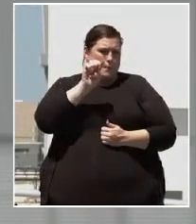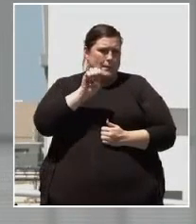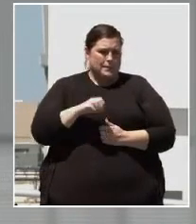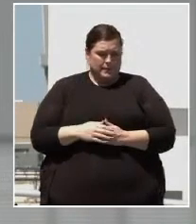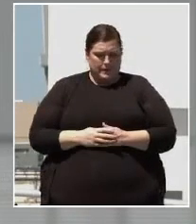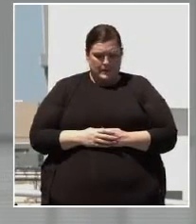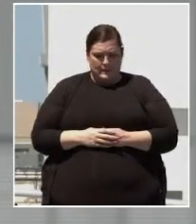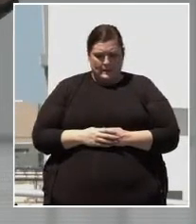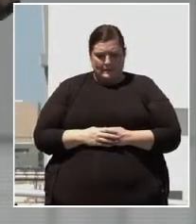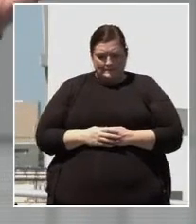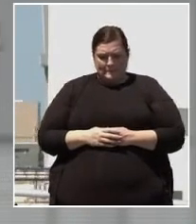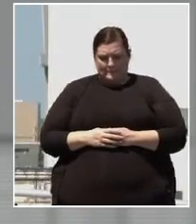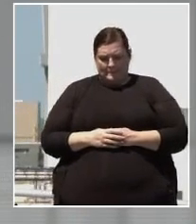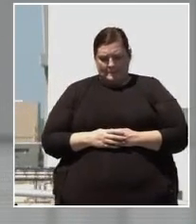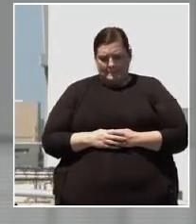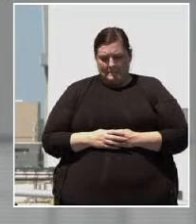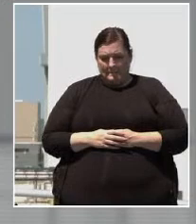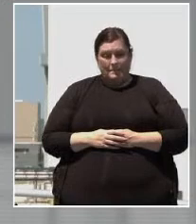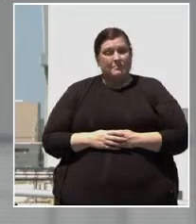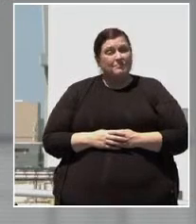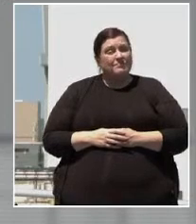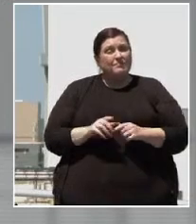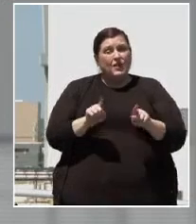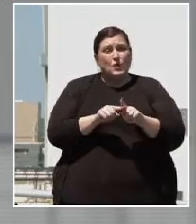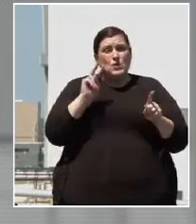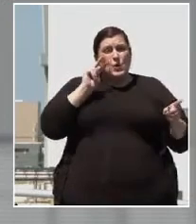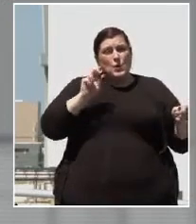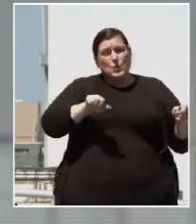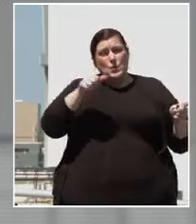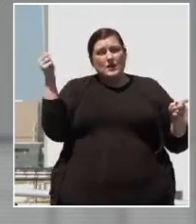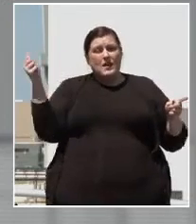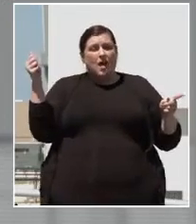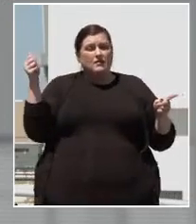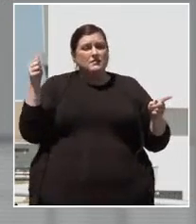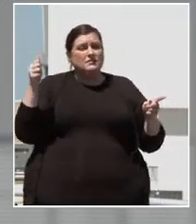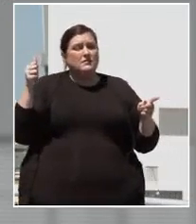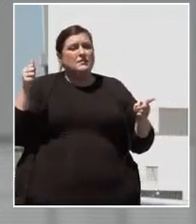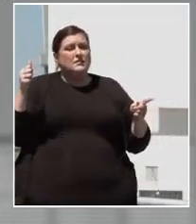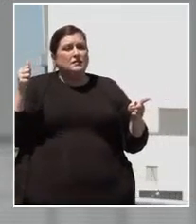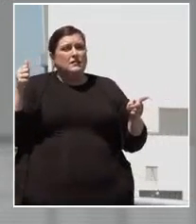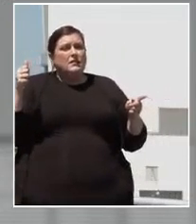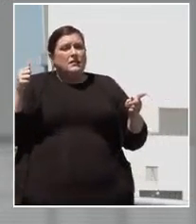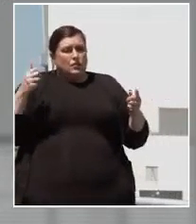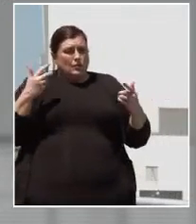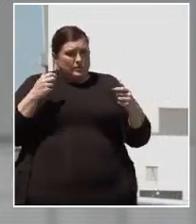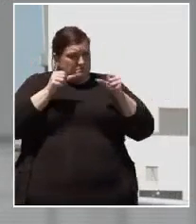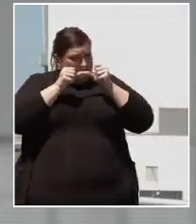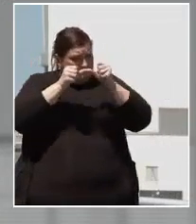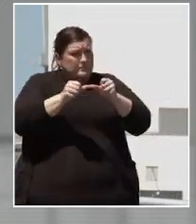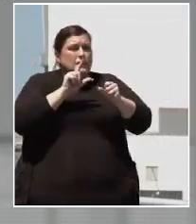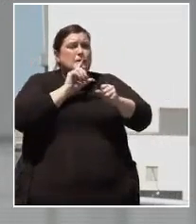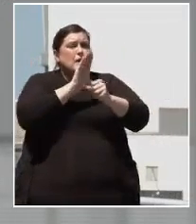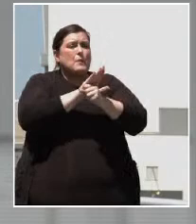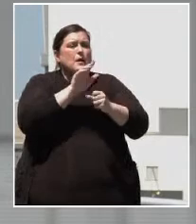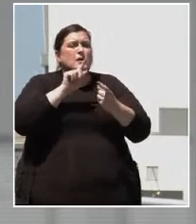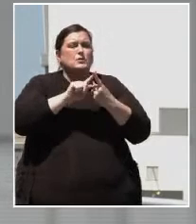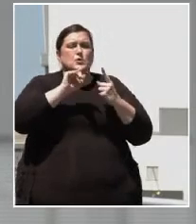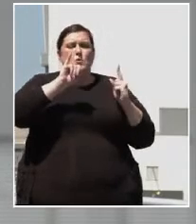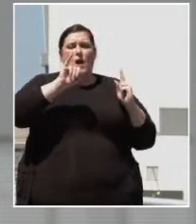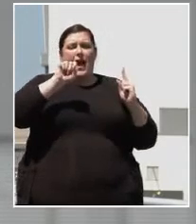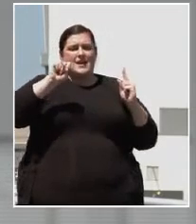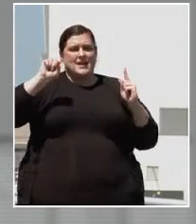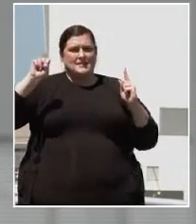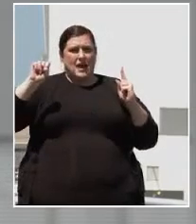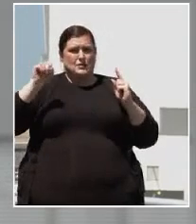capture look also what else we've done we've extended the commitment to the International Space Station operations